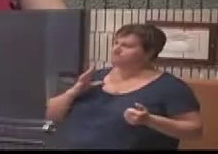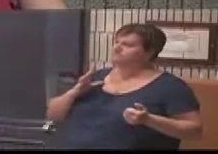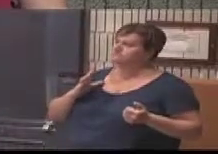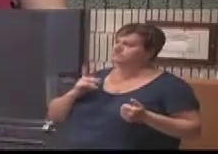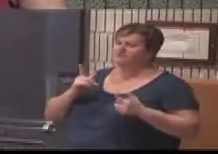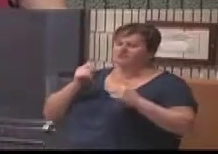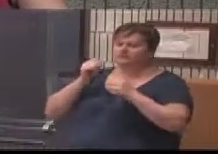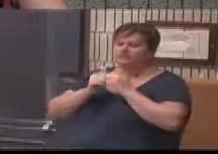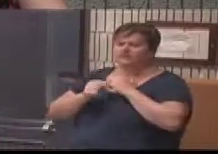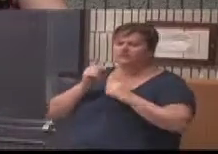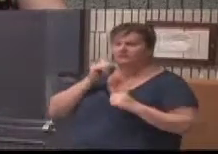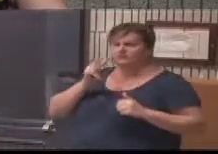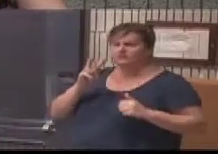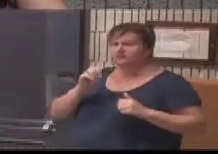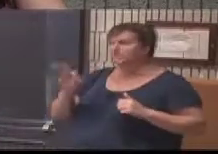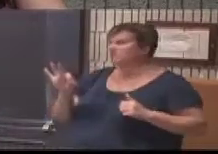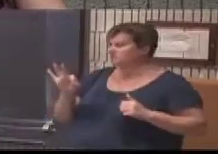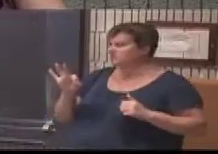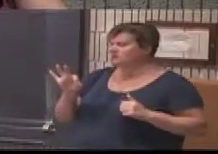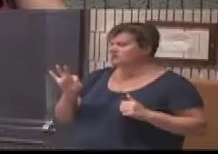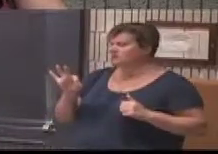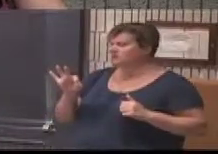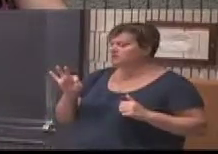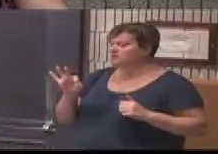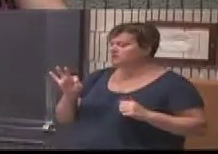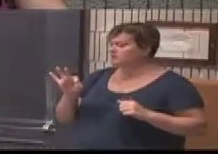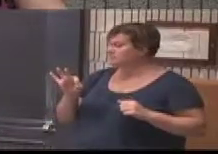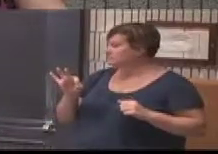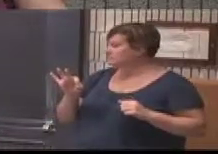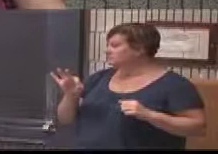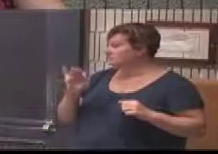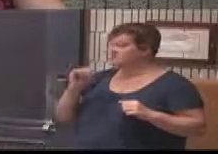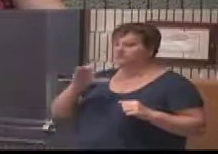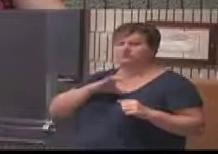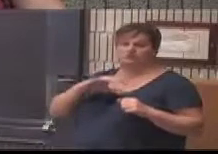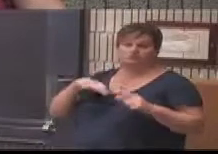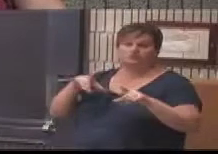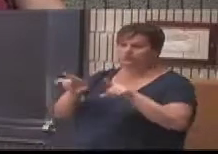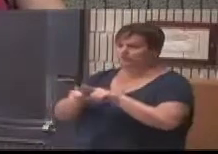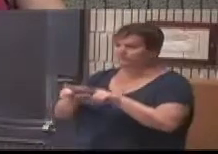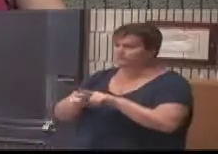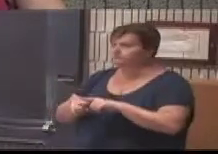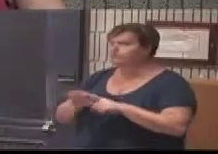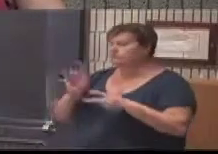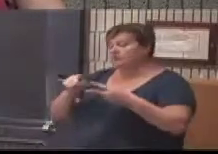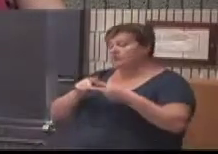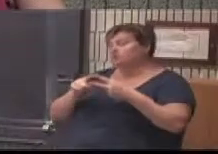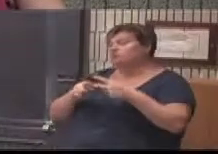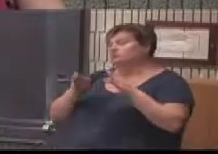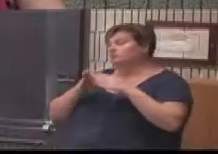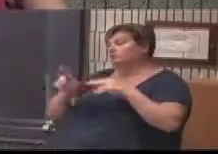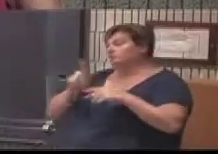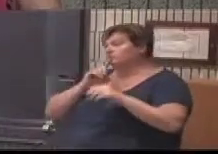was passed, I think, in 2009, and that was congressional also. So those are two